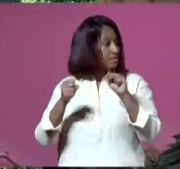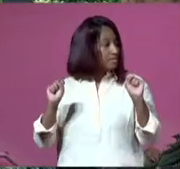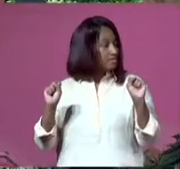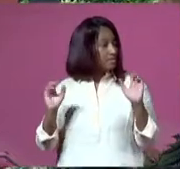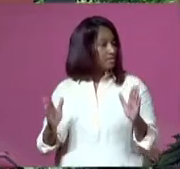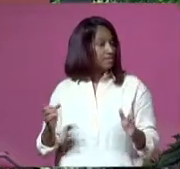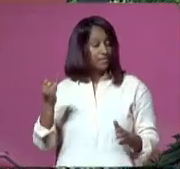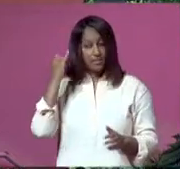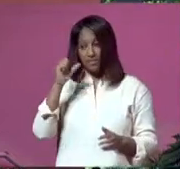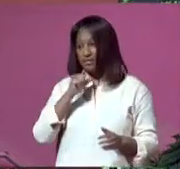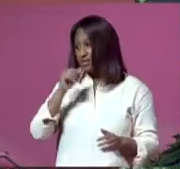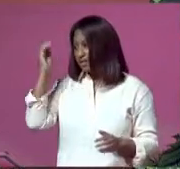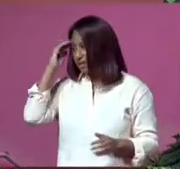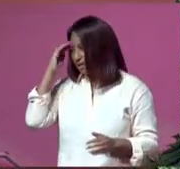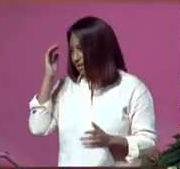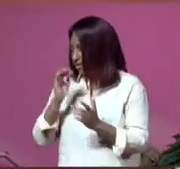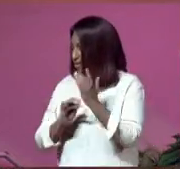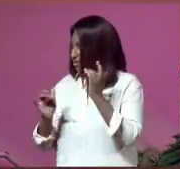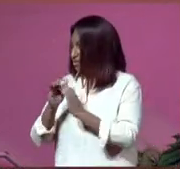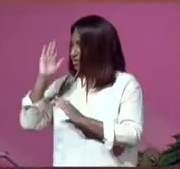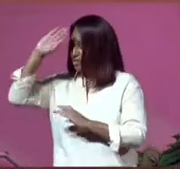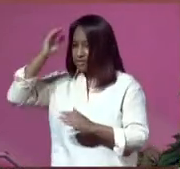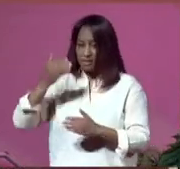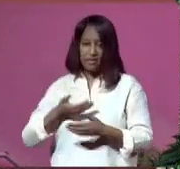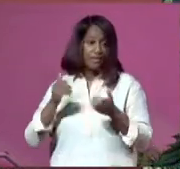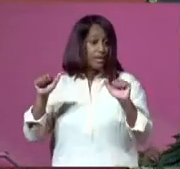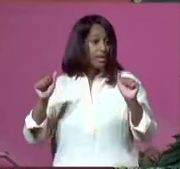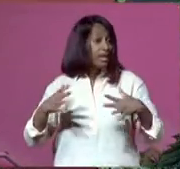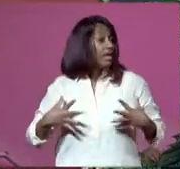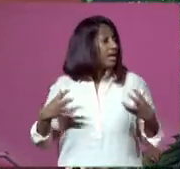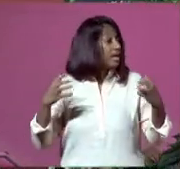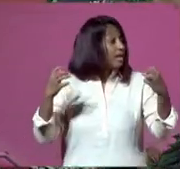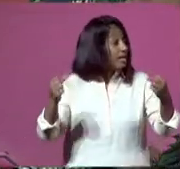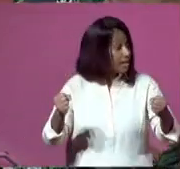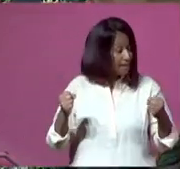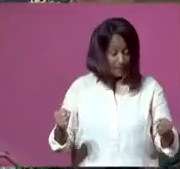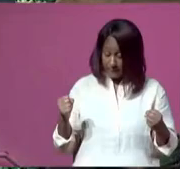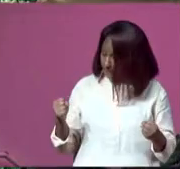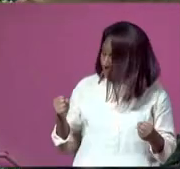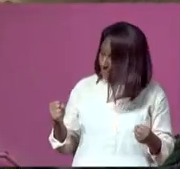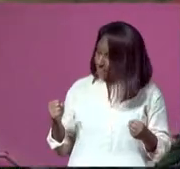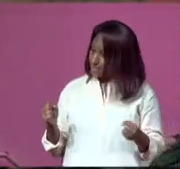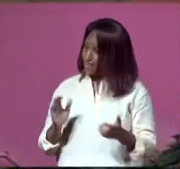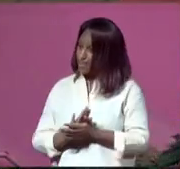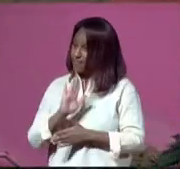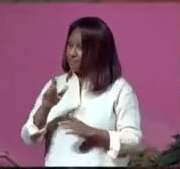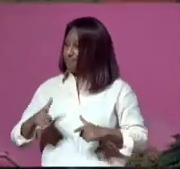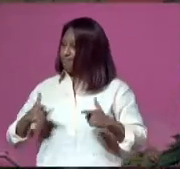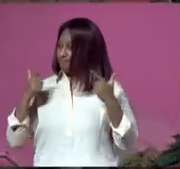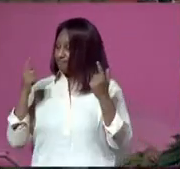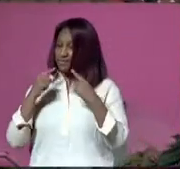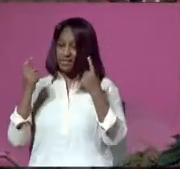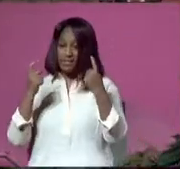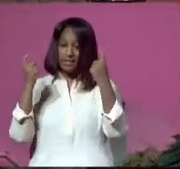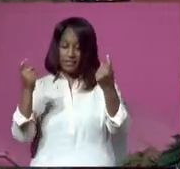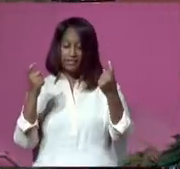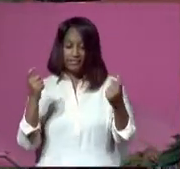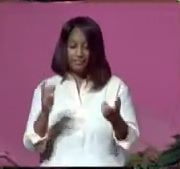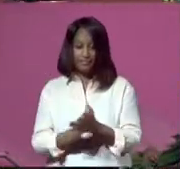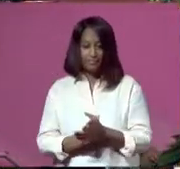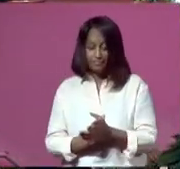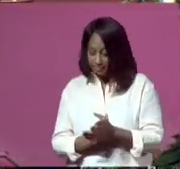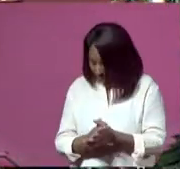this Jesus has the ability to heal the first brokenness in their life, and that is sin,